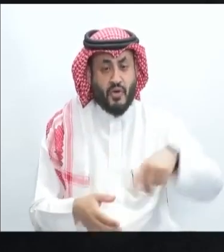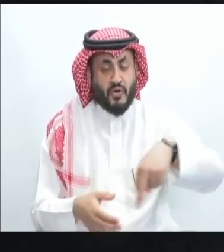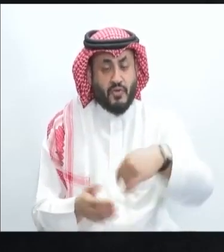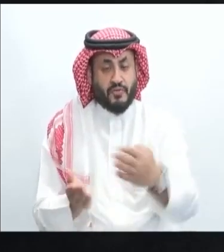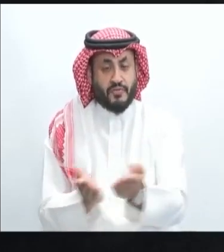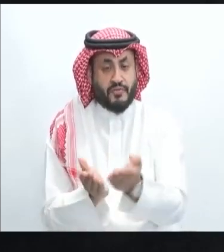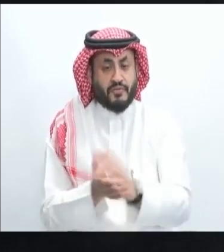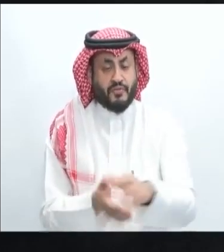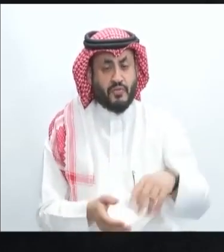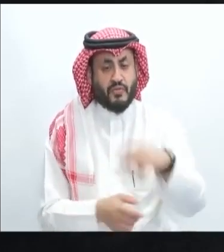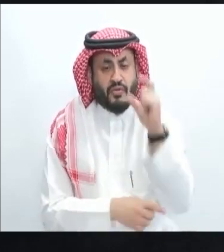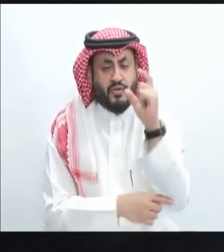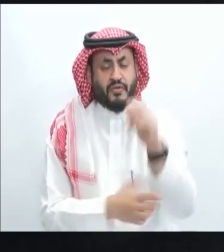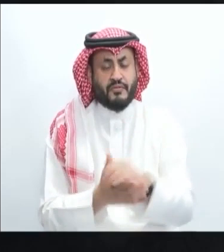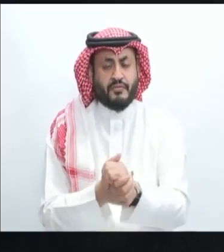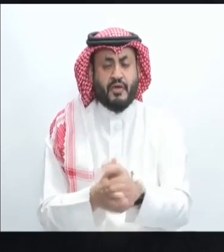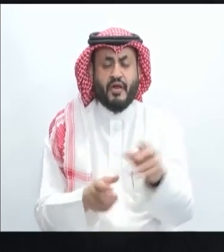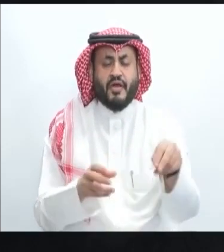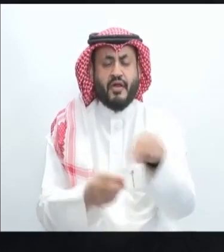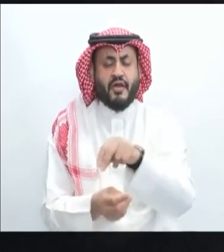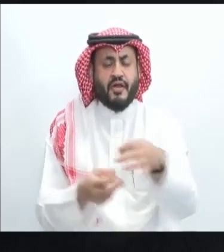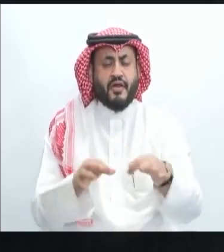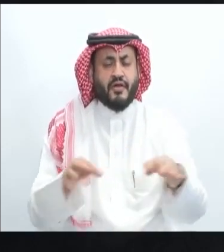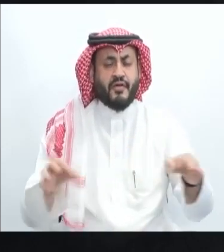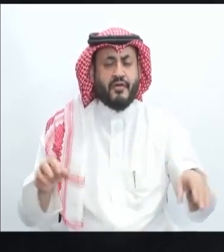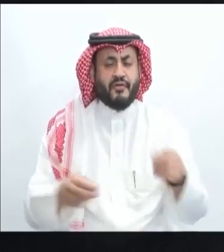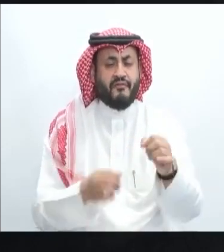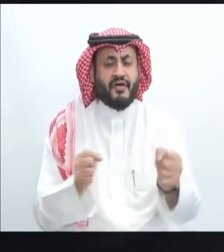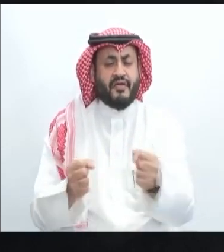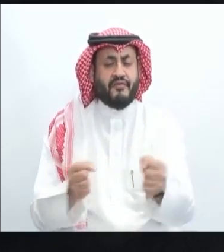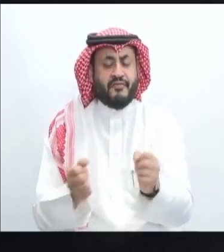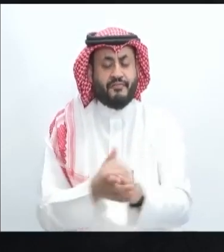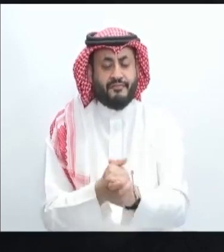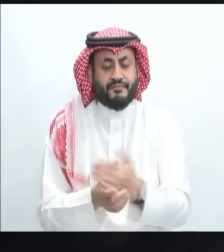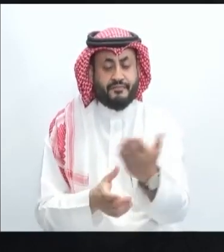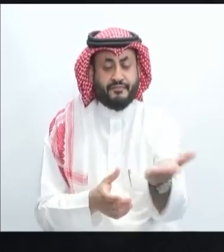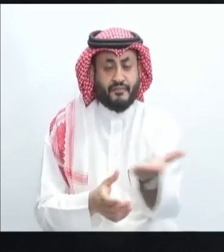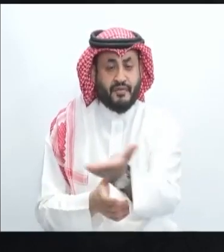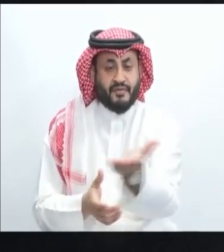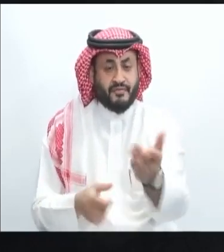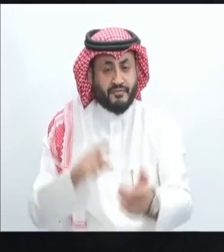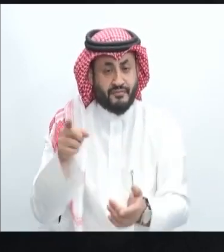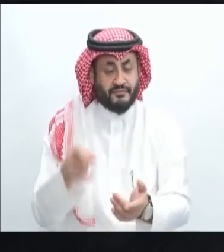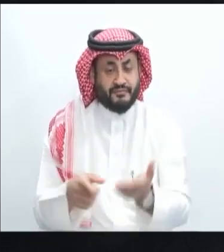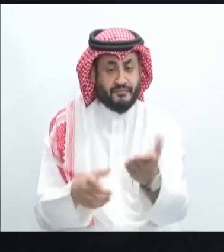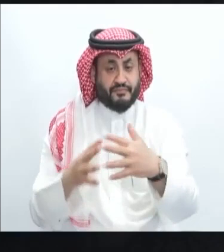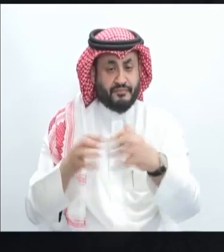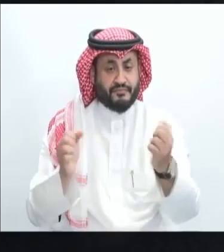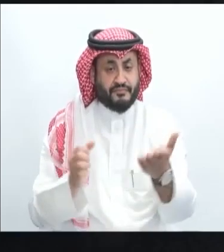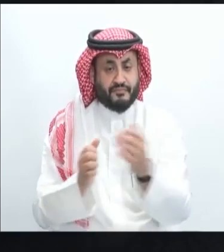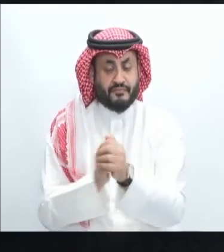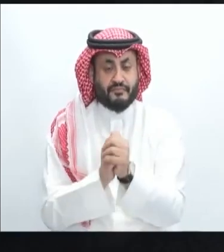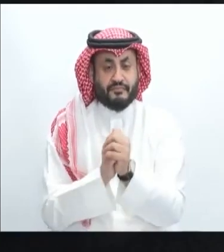when we go to mosque, or when we do different activities. This is what do you mean by a healthy